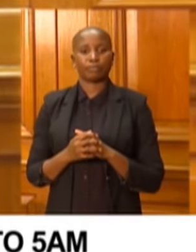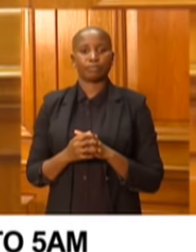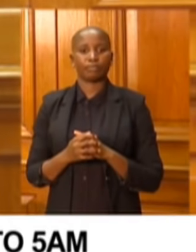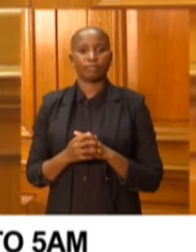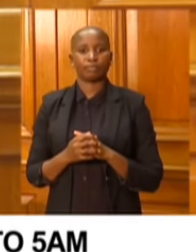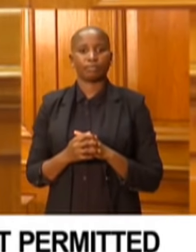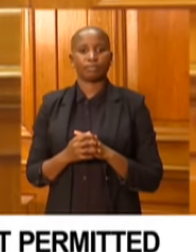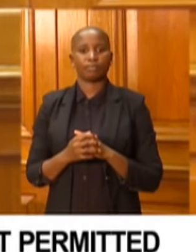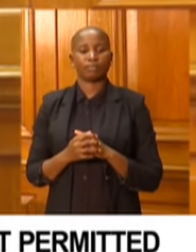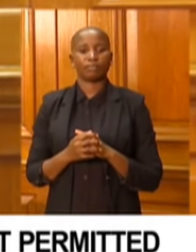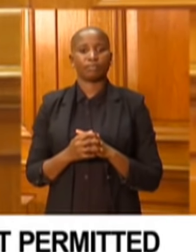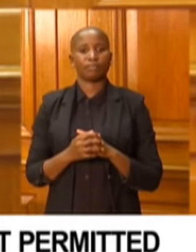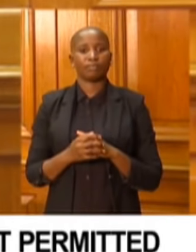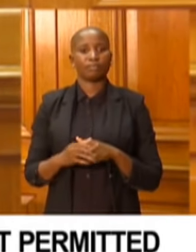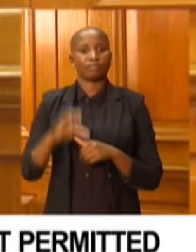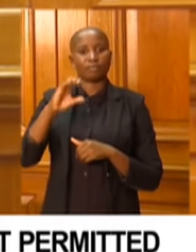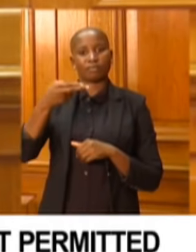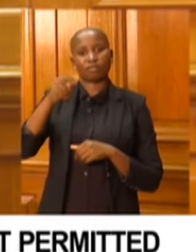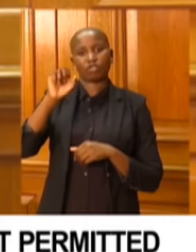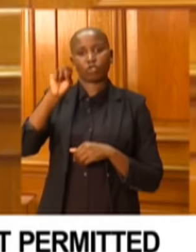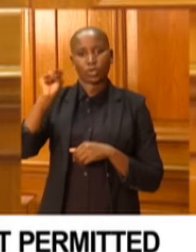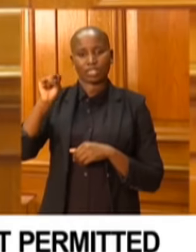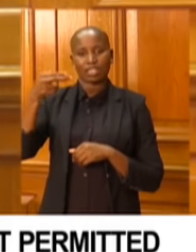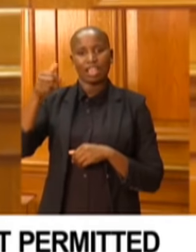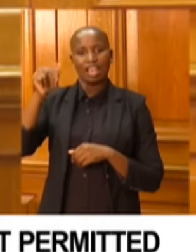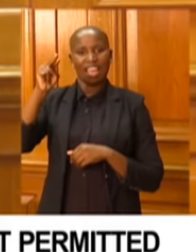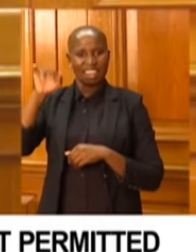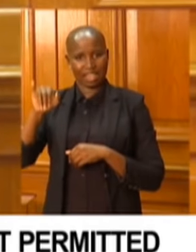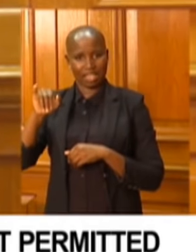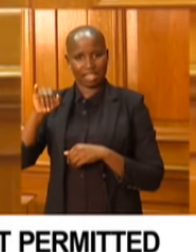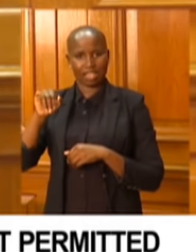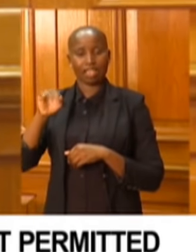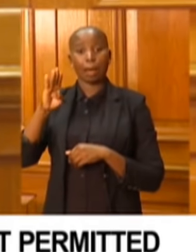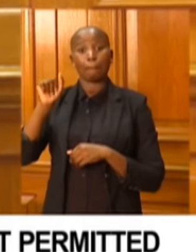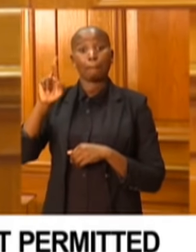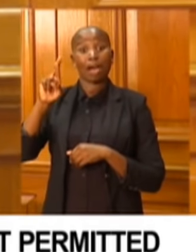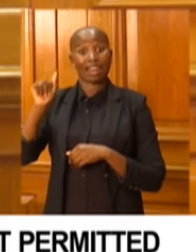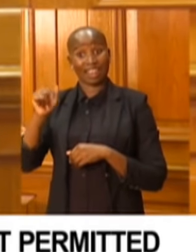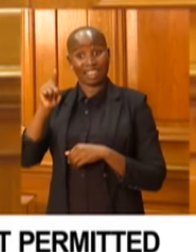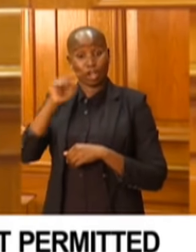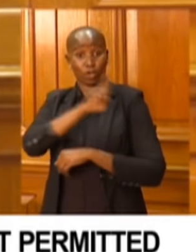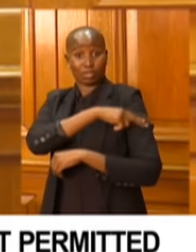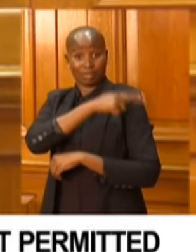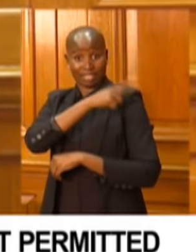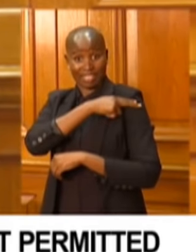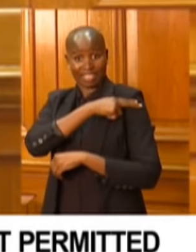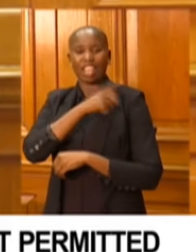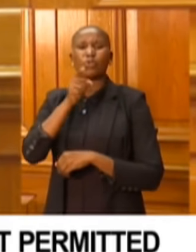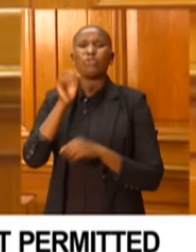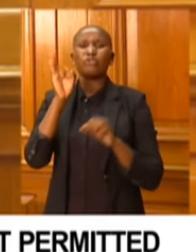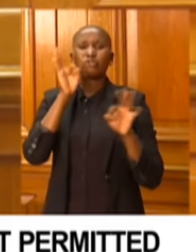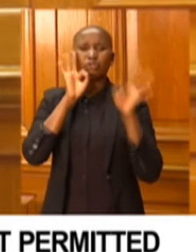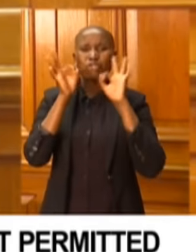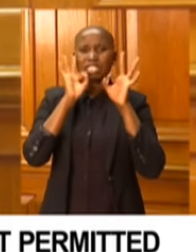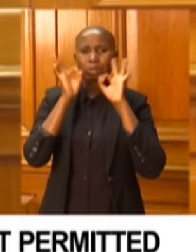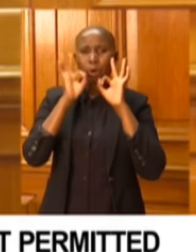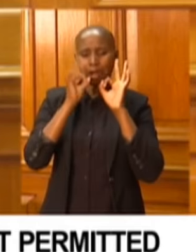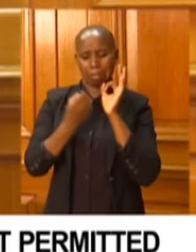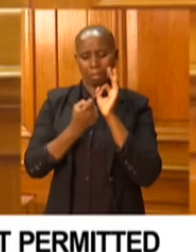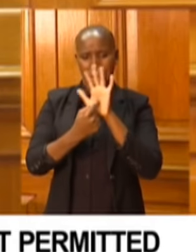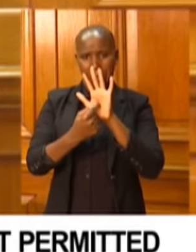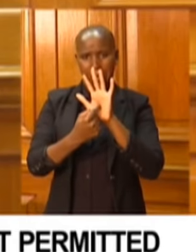Chris Hani Baragwanath Hospital sent out a post on their Facebook showing